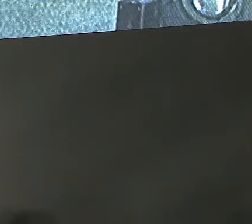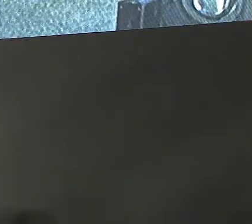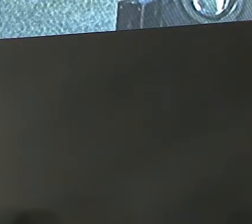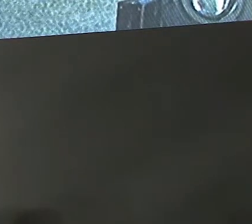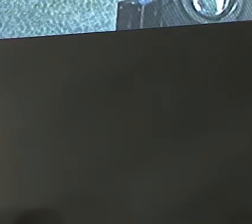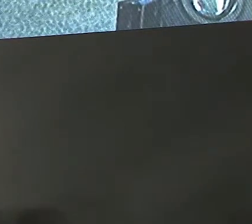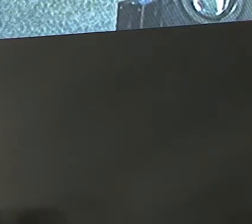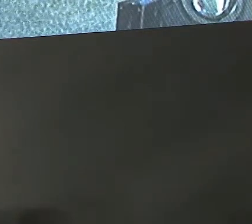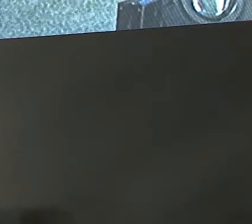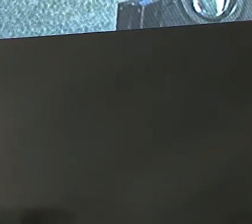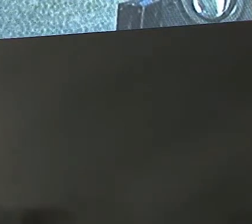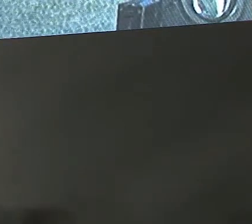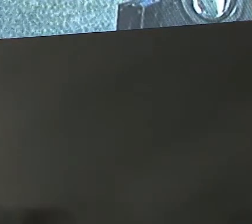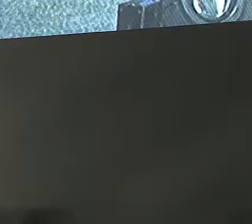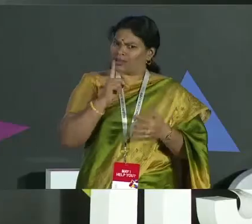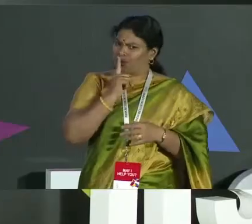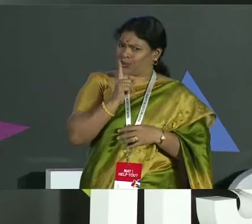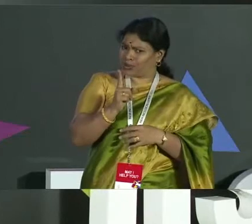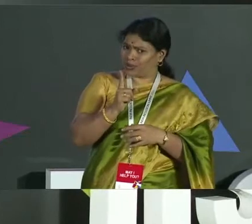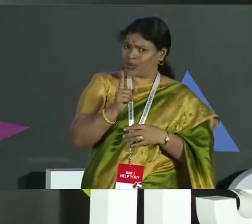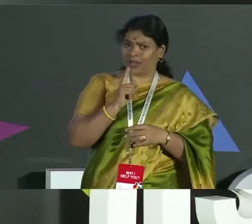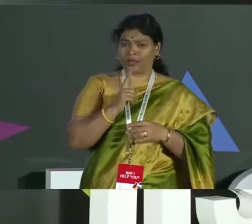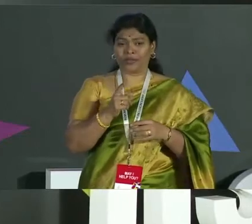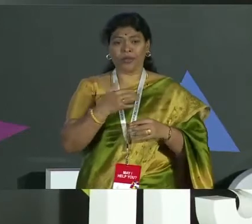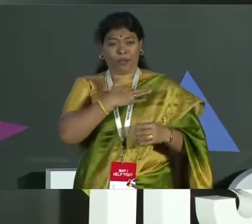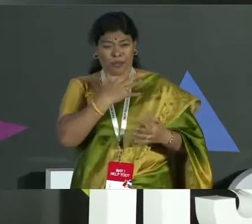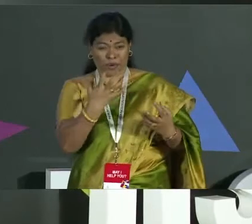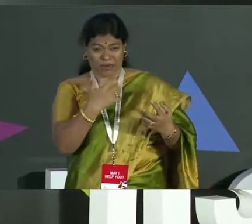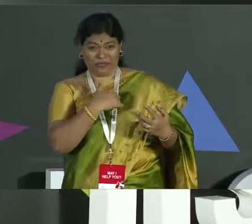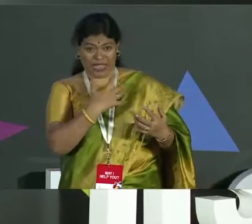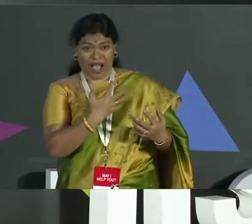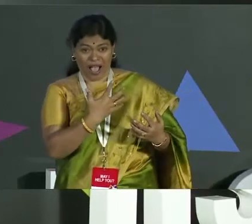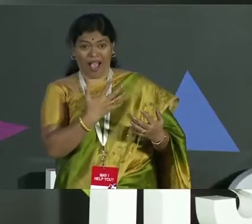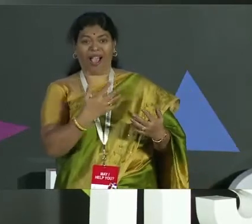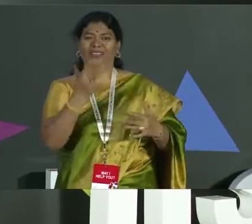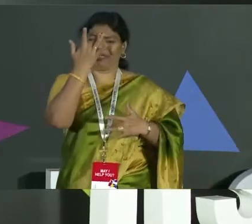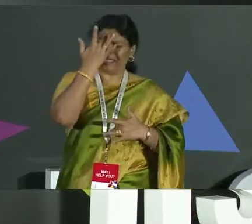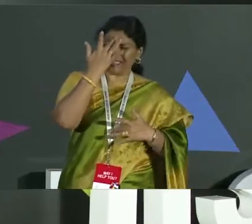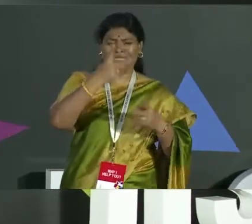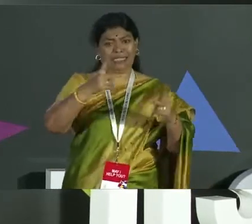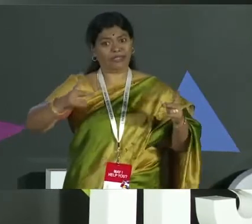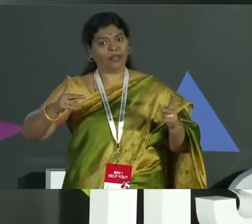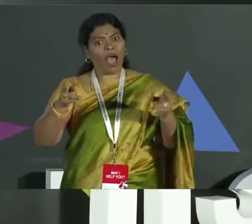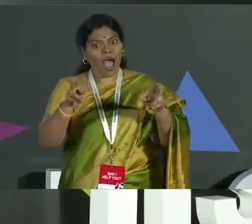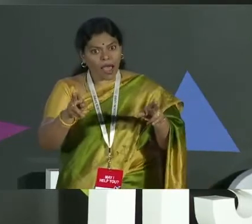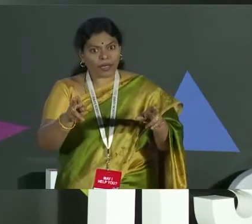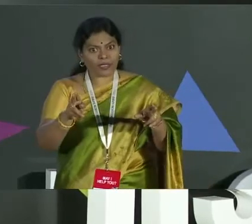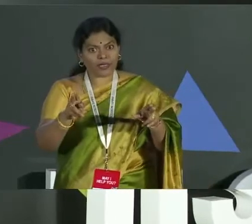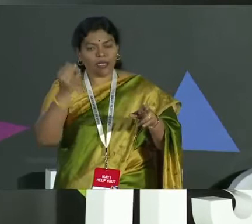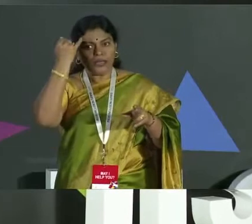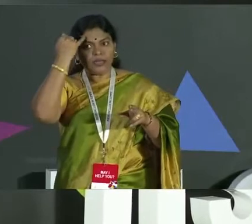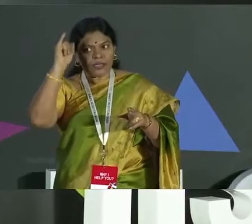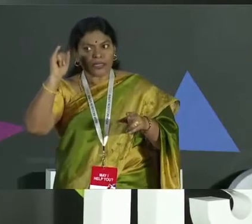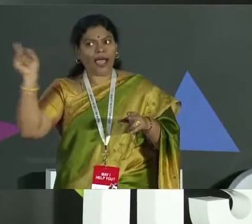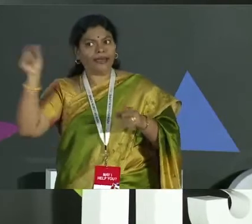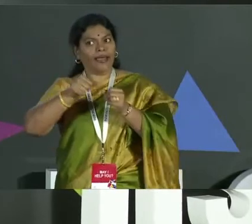leg missing, or you know, some problem with the heart, or you know, an extra arm on the shoulder, things like that. It was an idea that remained in my